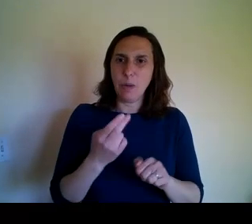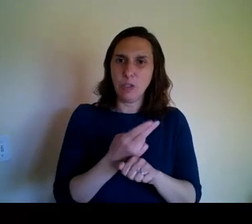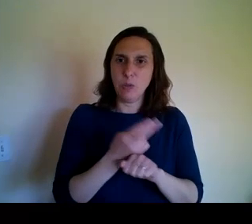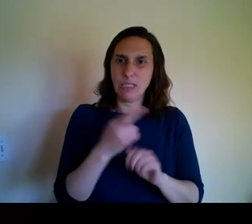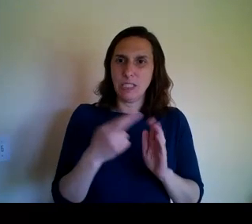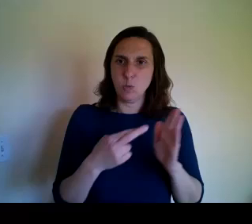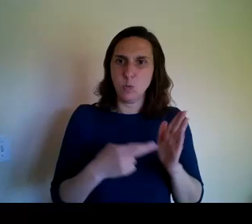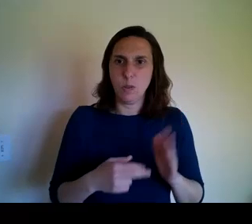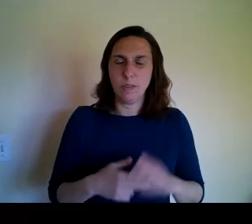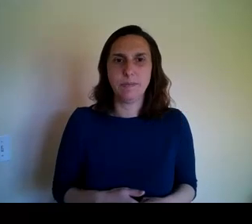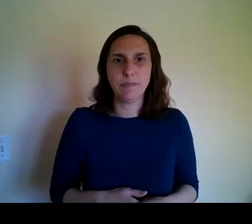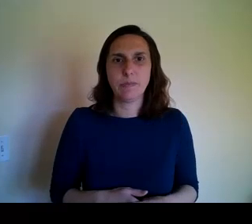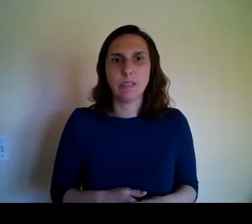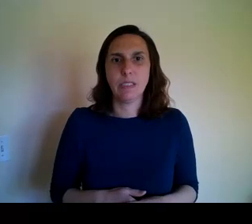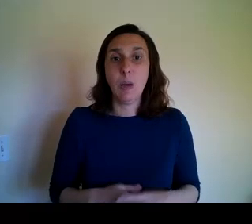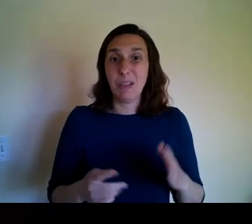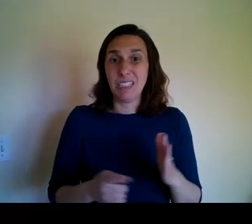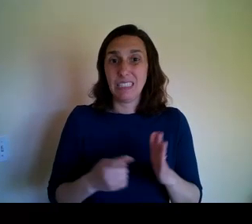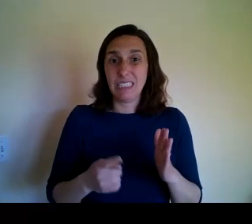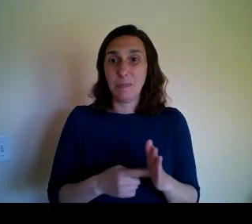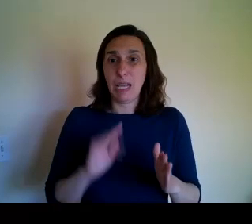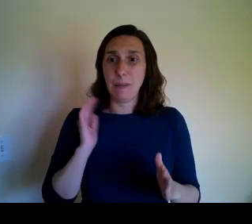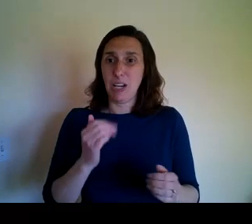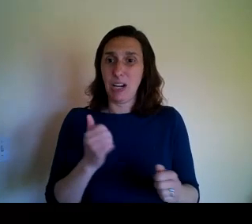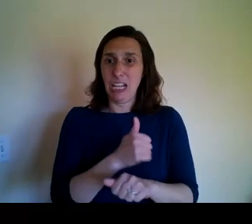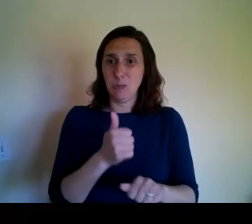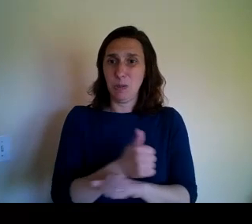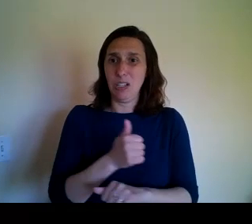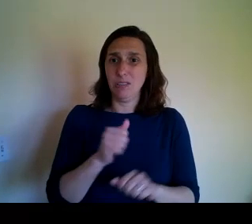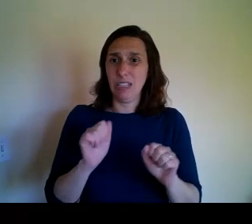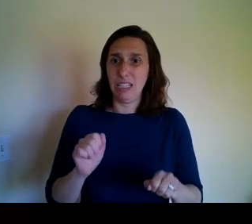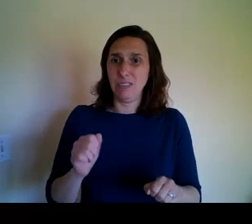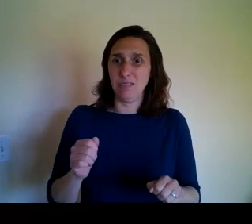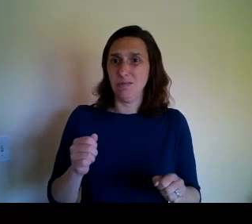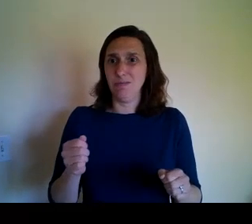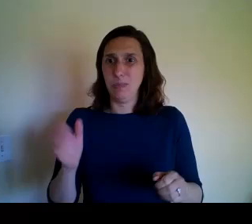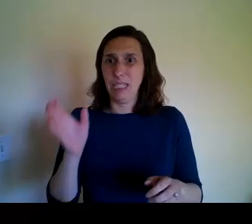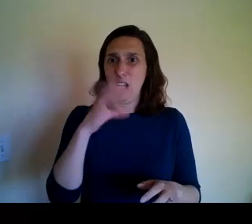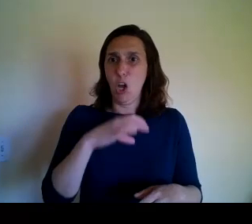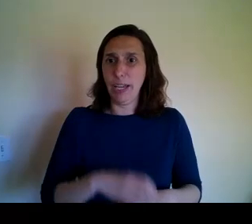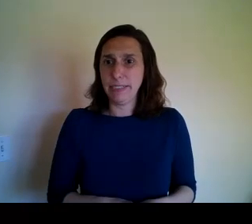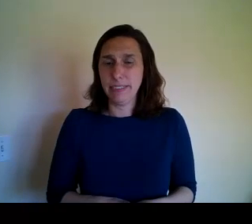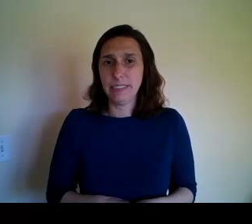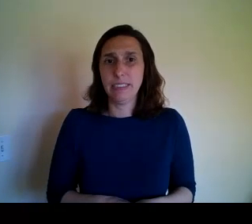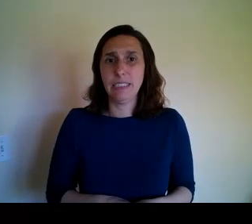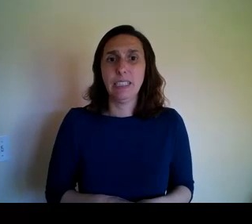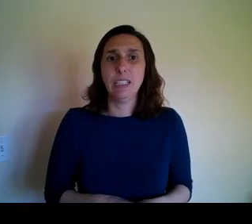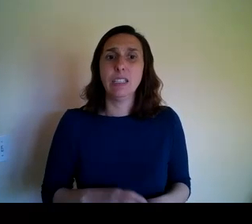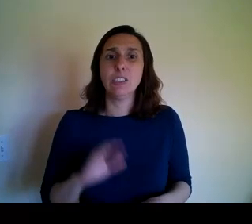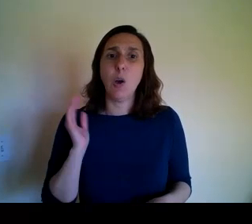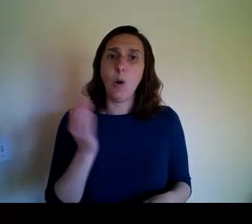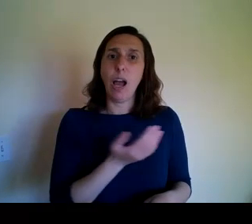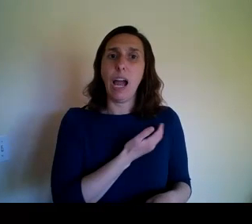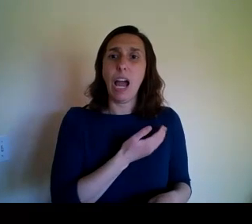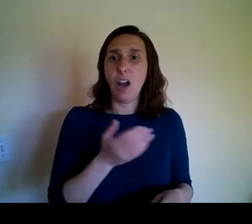But sometimes some of our algebra comes through very oddly. So some of our algebra might create an expression that we